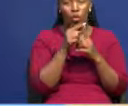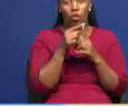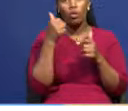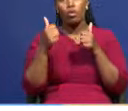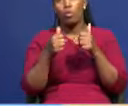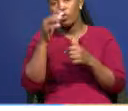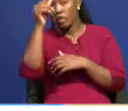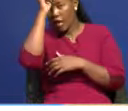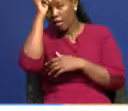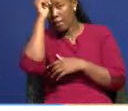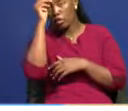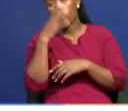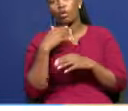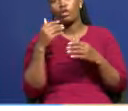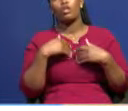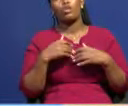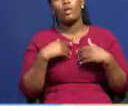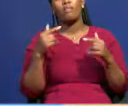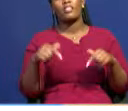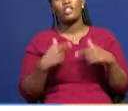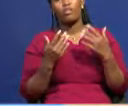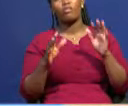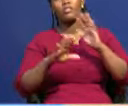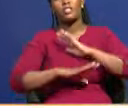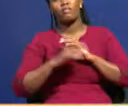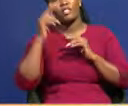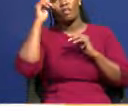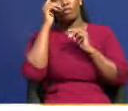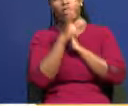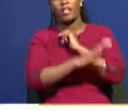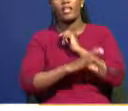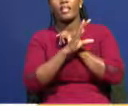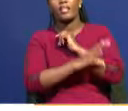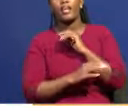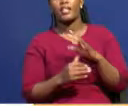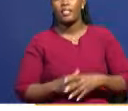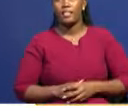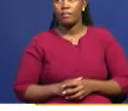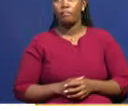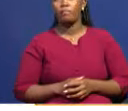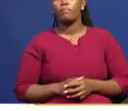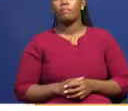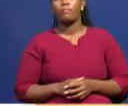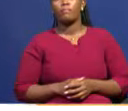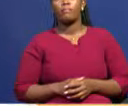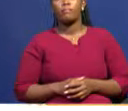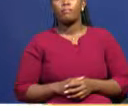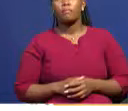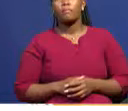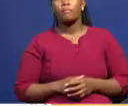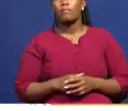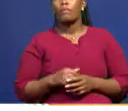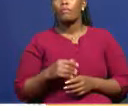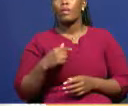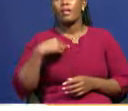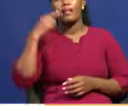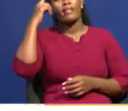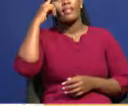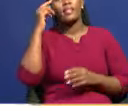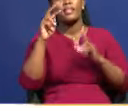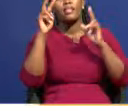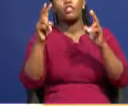seeking for self-sufficiency within our country? Yeah, Abdi, I think stuff to do with efficiency